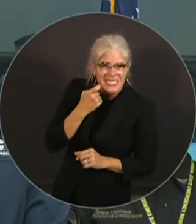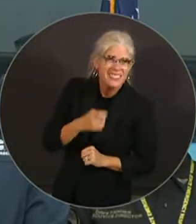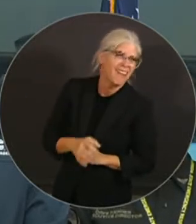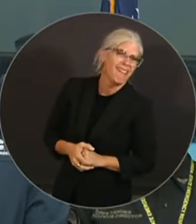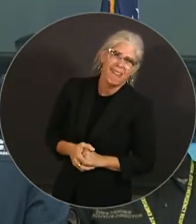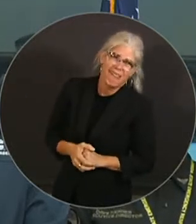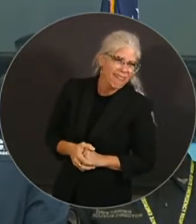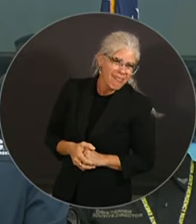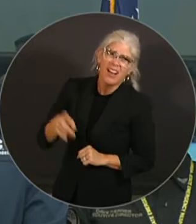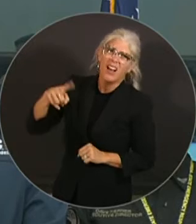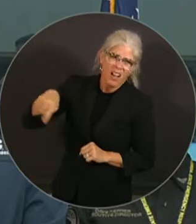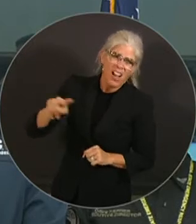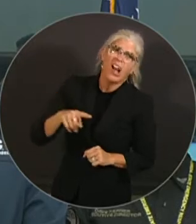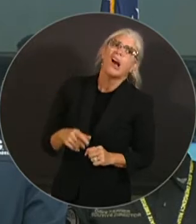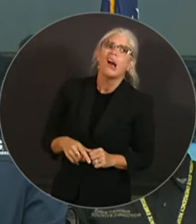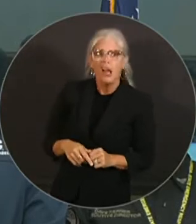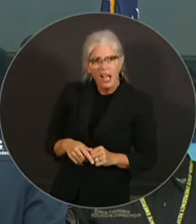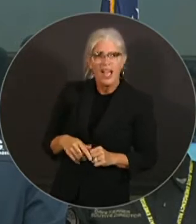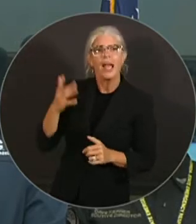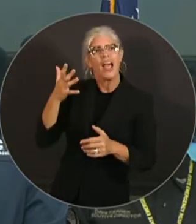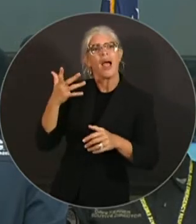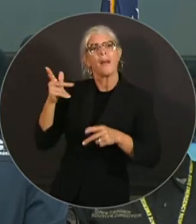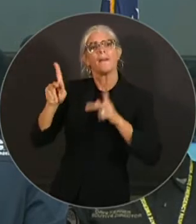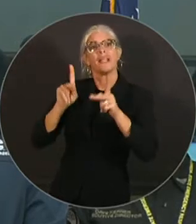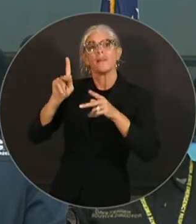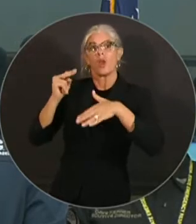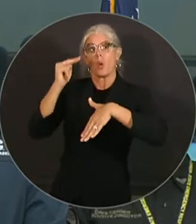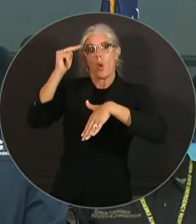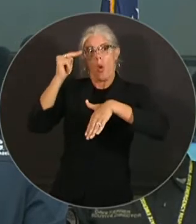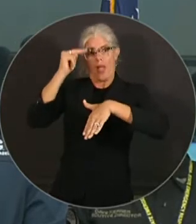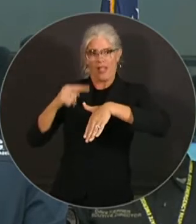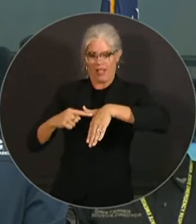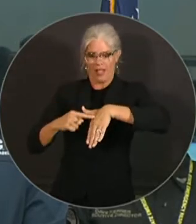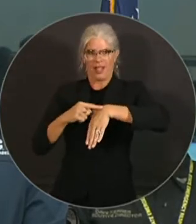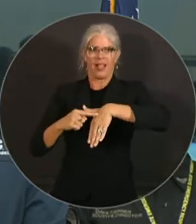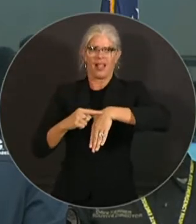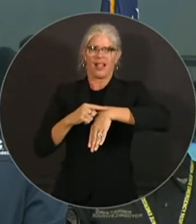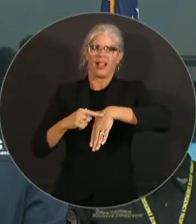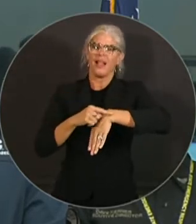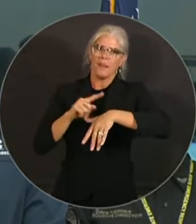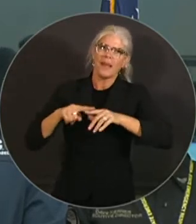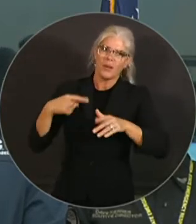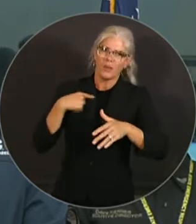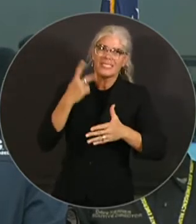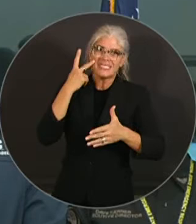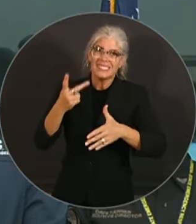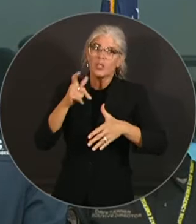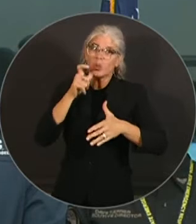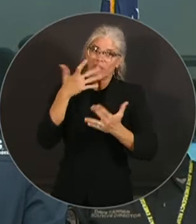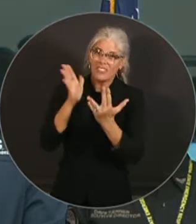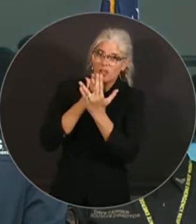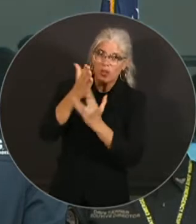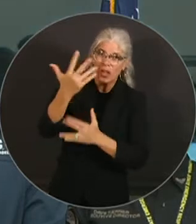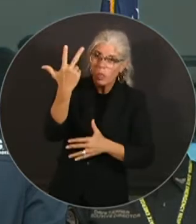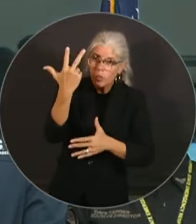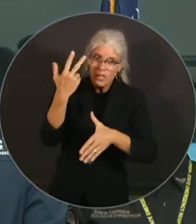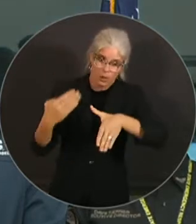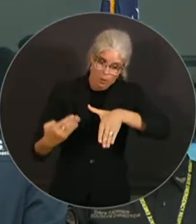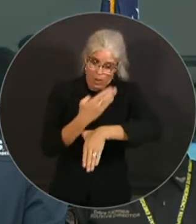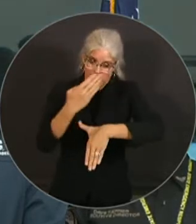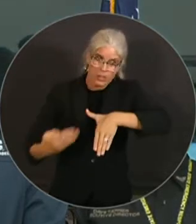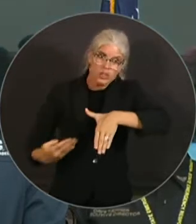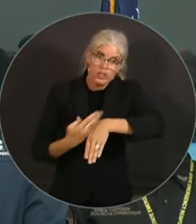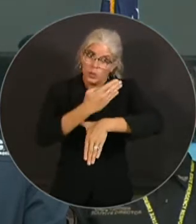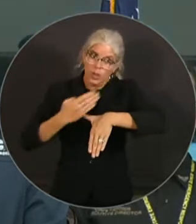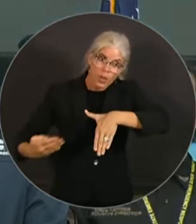of the folks further north. I mean, we don't want to have anybody be affected, but some of the folks that have been through 3 storms, they're right now outside the cone. This